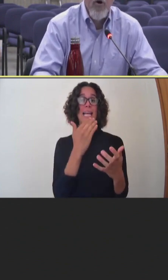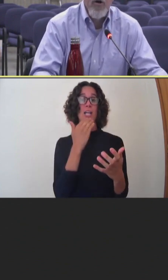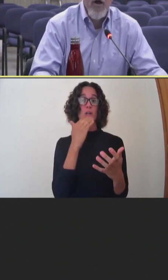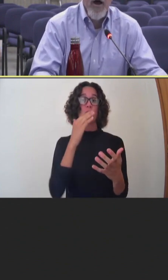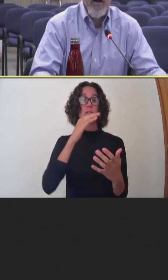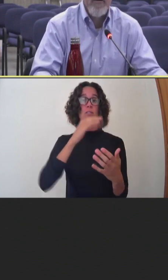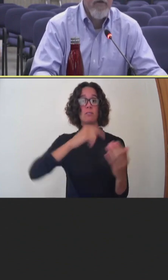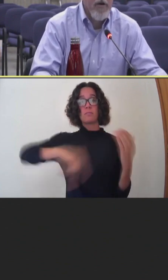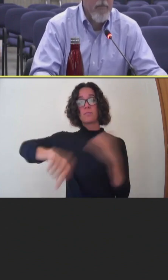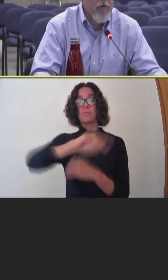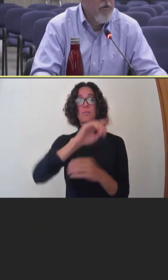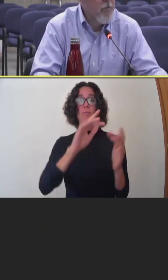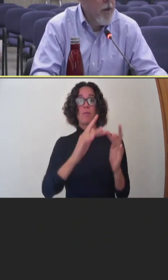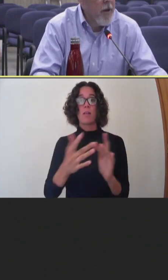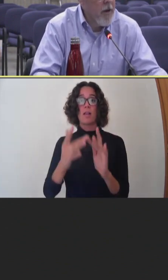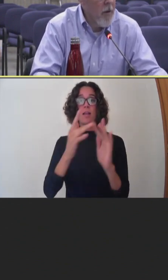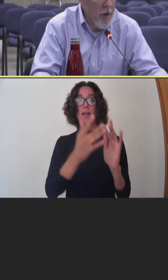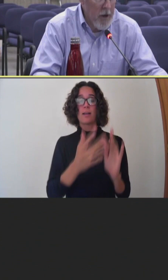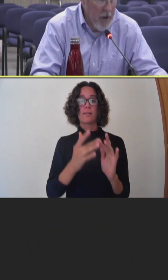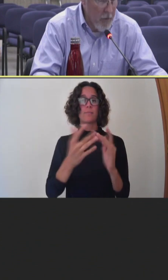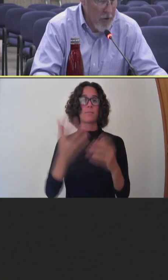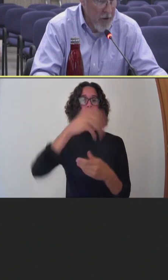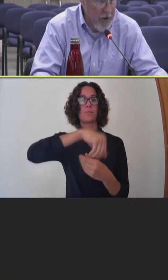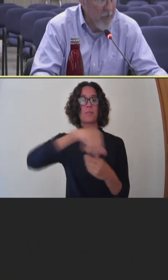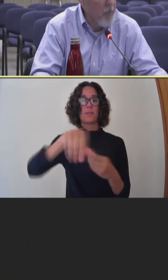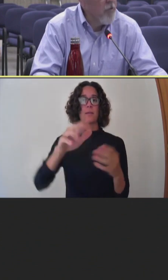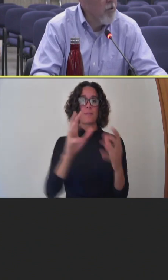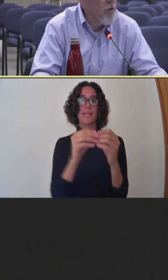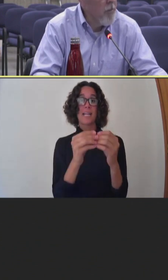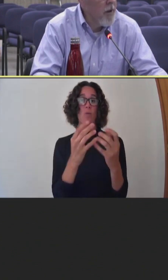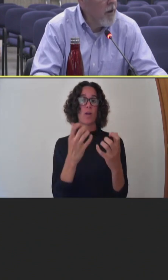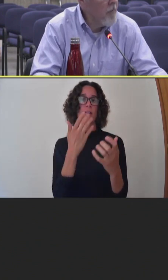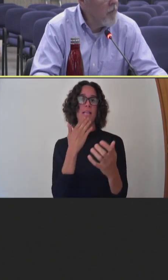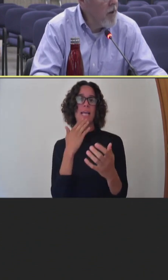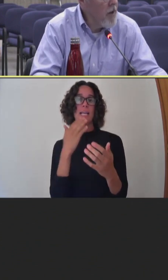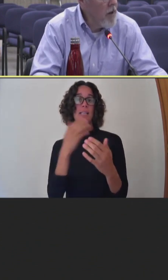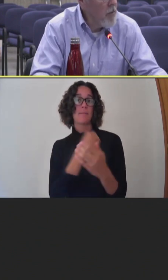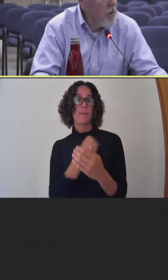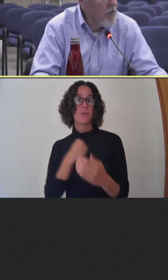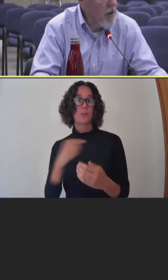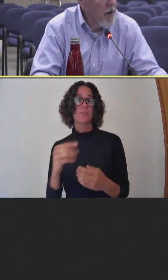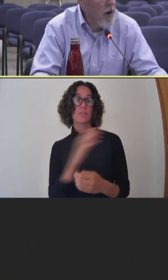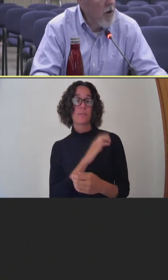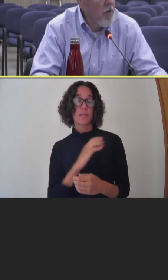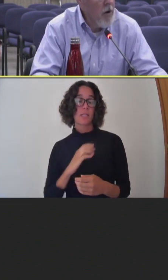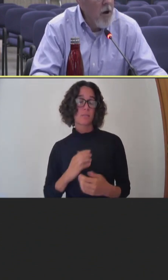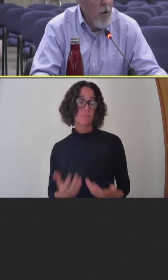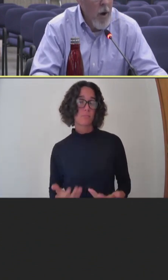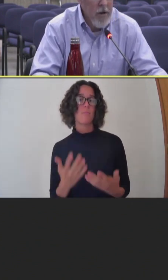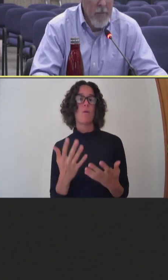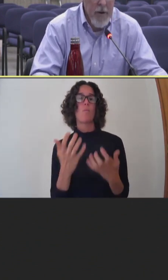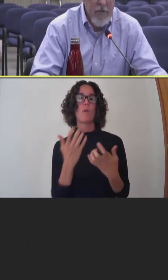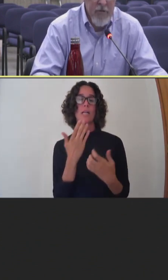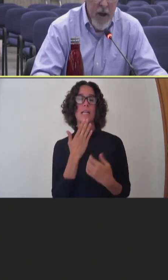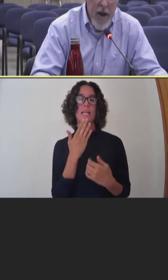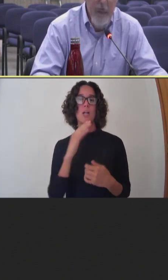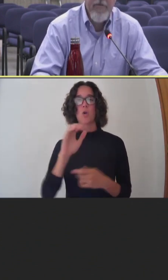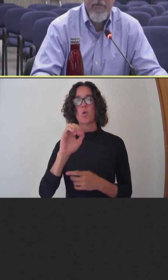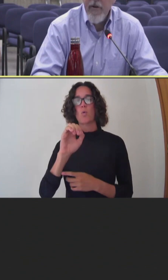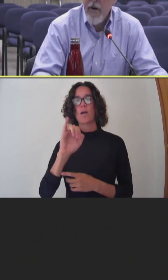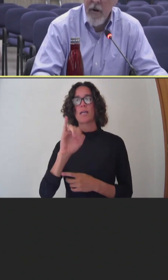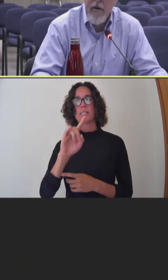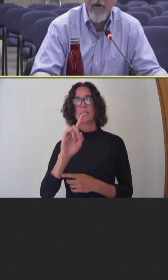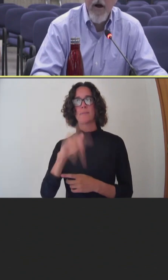are online participating in our meeting. I want to thank the members of the committee. I want to thank our OIDP